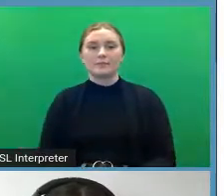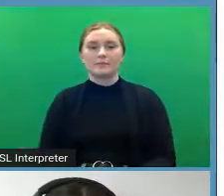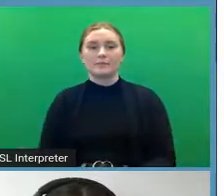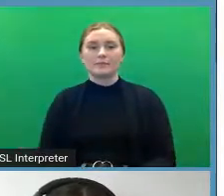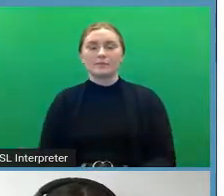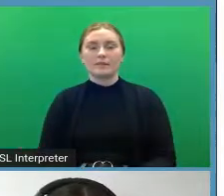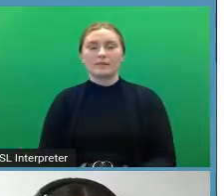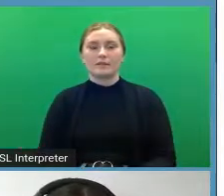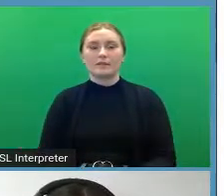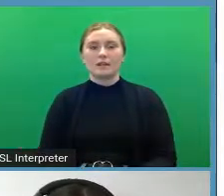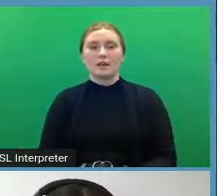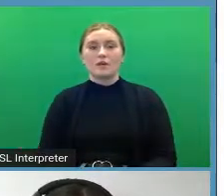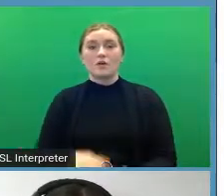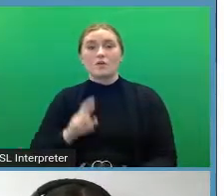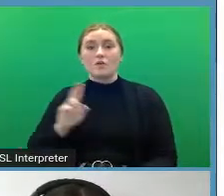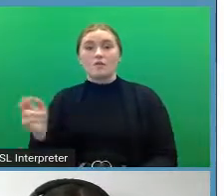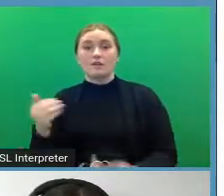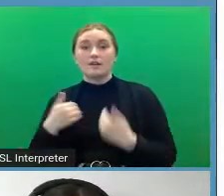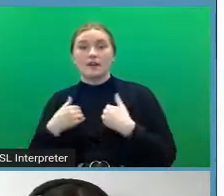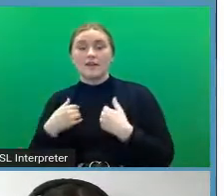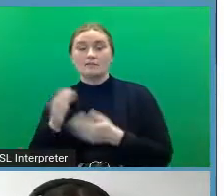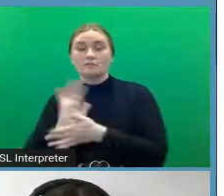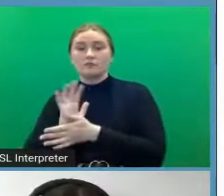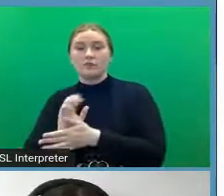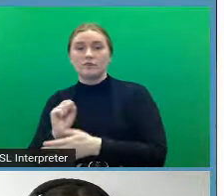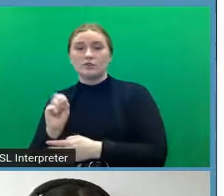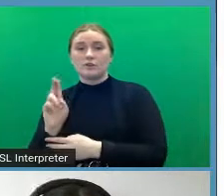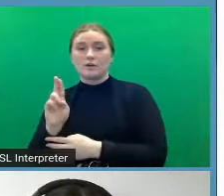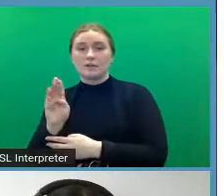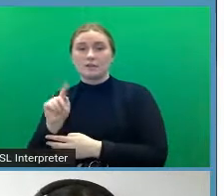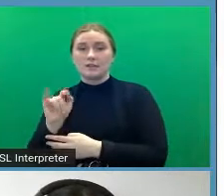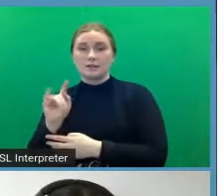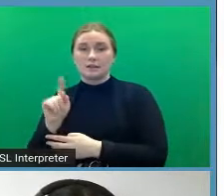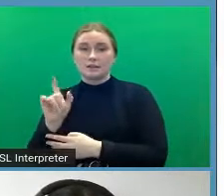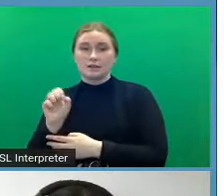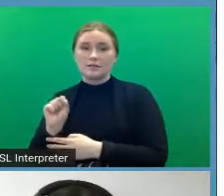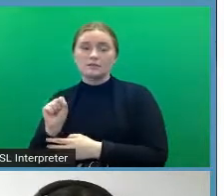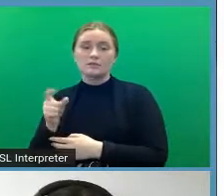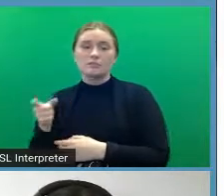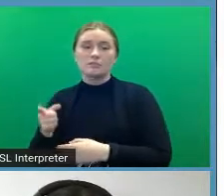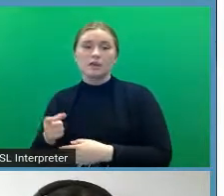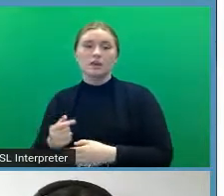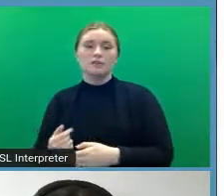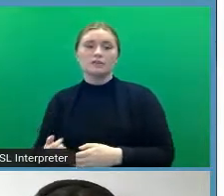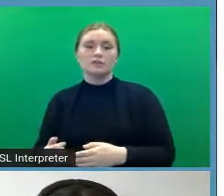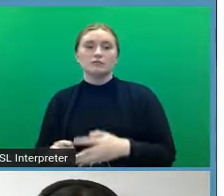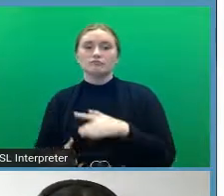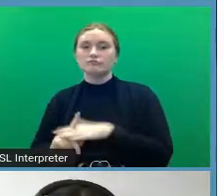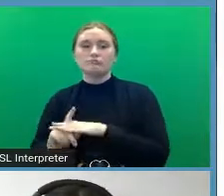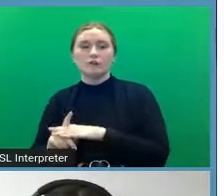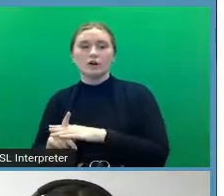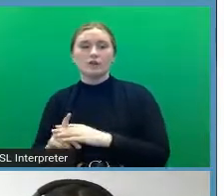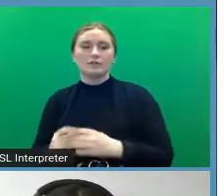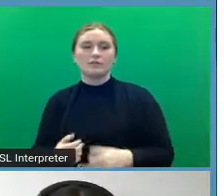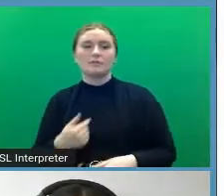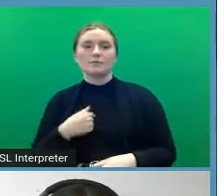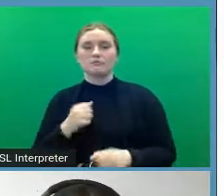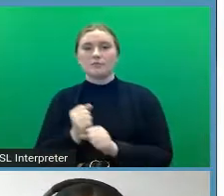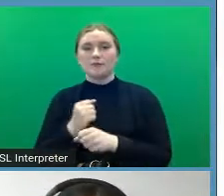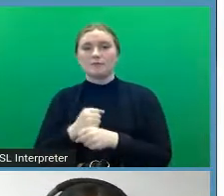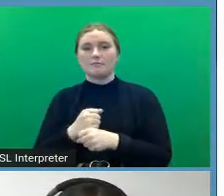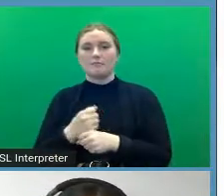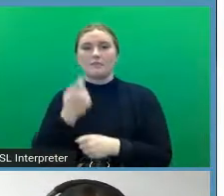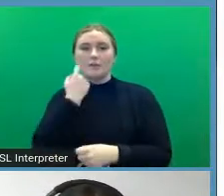the right, we have video subtitles and it says English automatic, modified on April 19th. I just made the